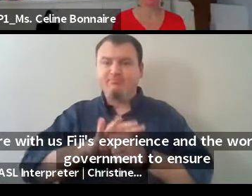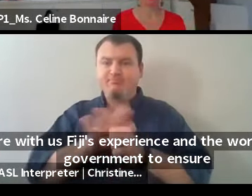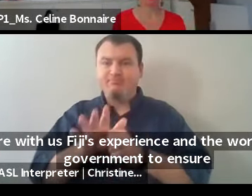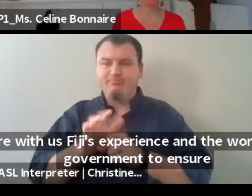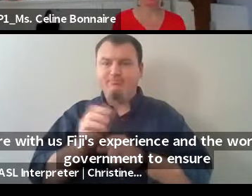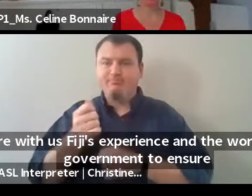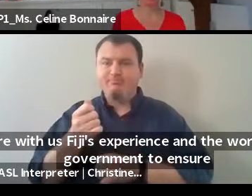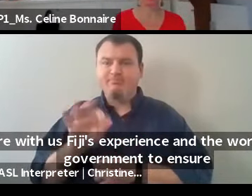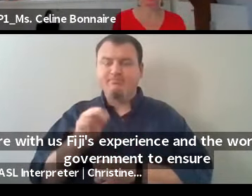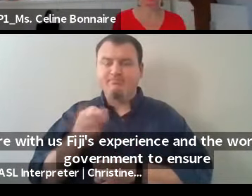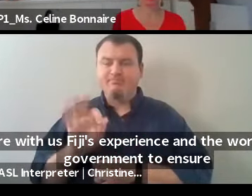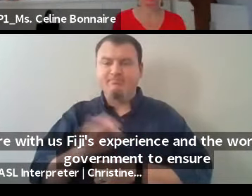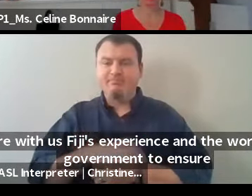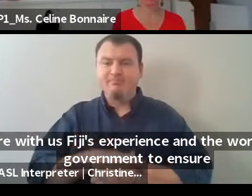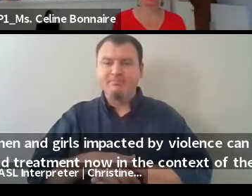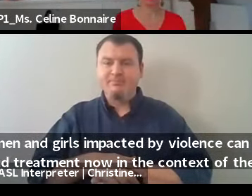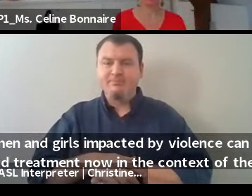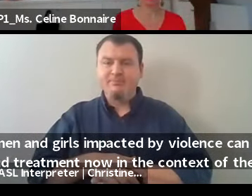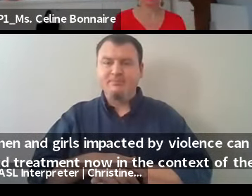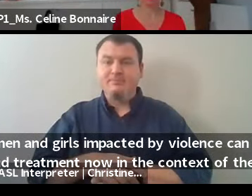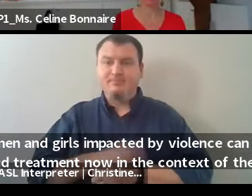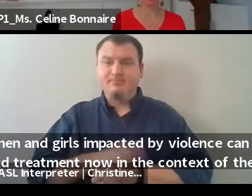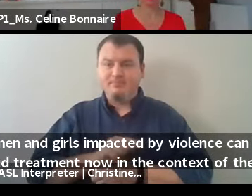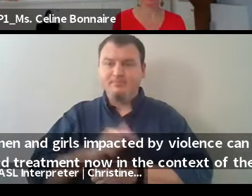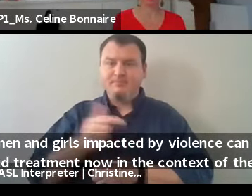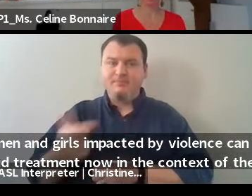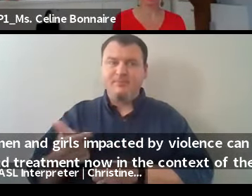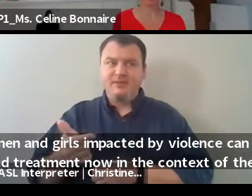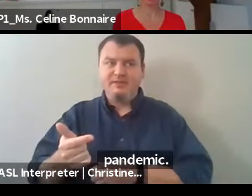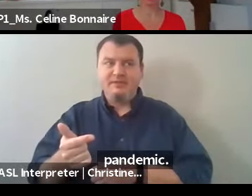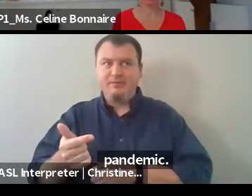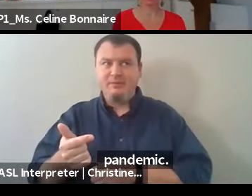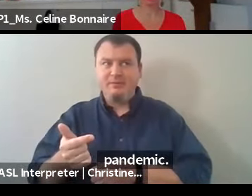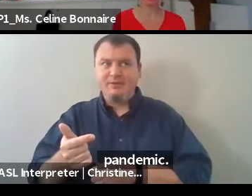COVID-19 pandemic. Over to you, Honorable Minister.